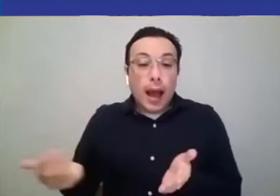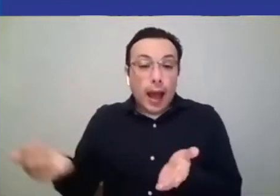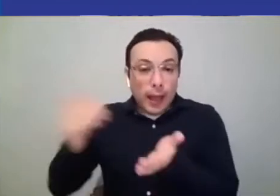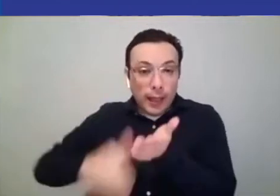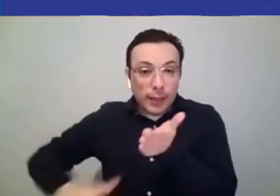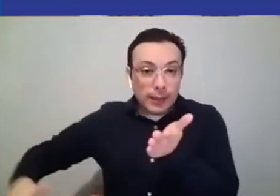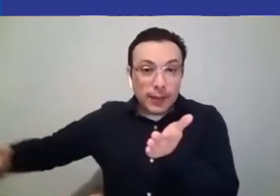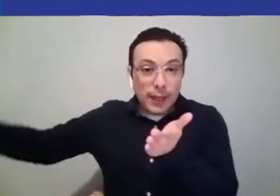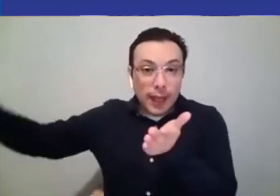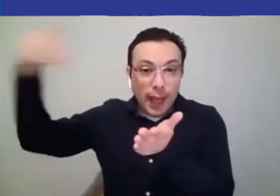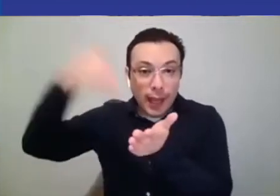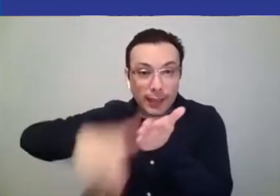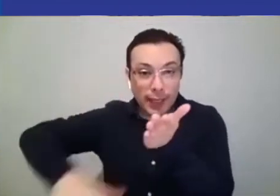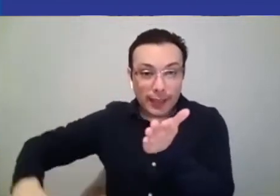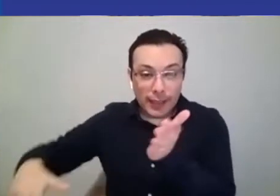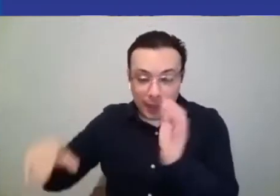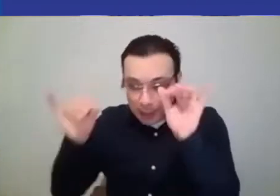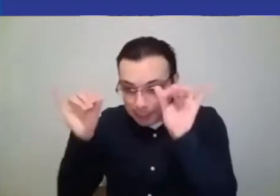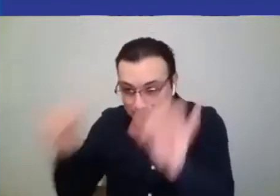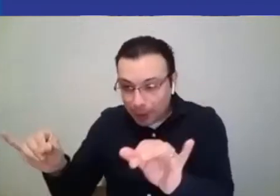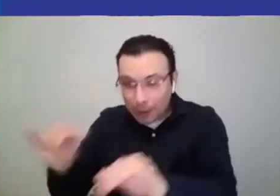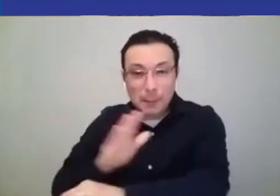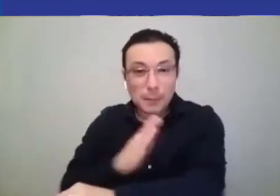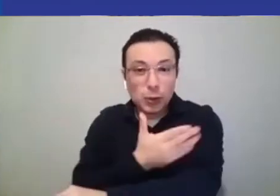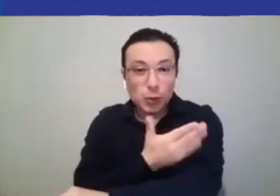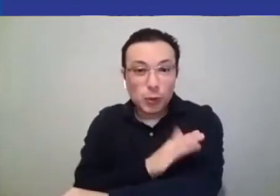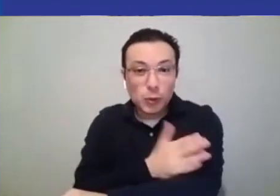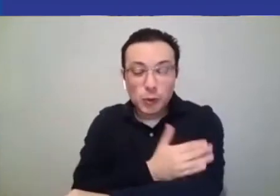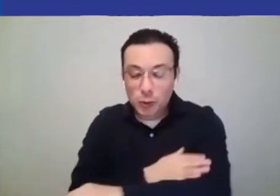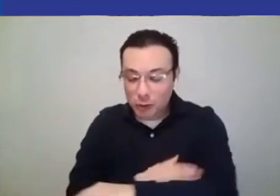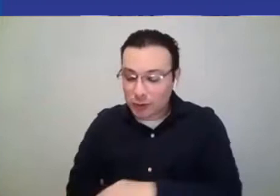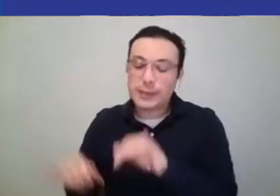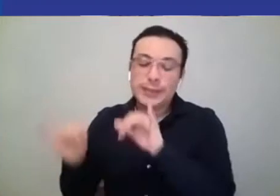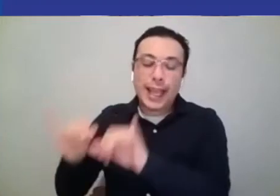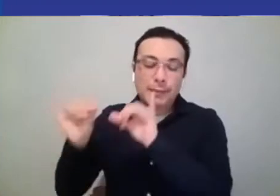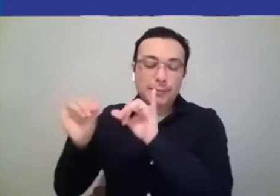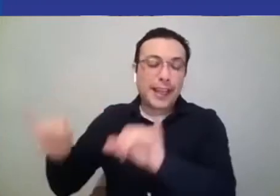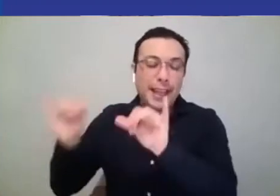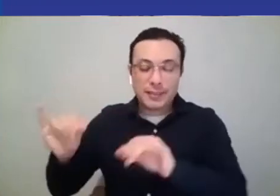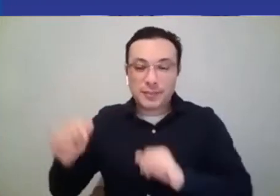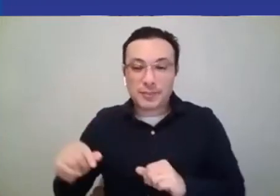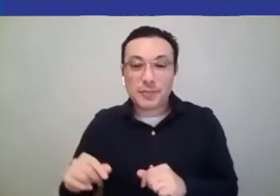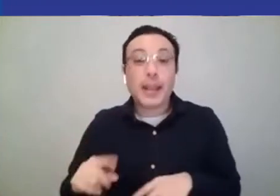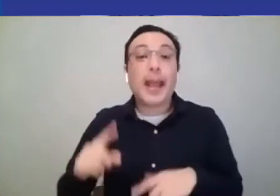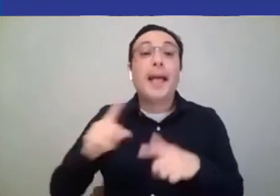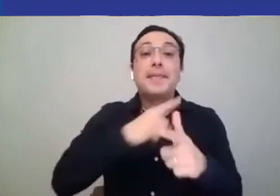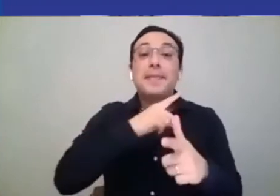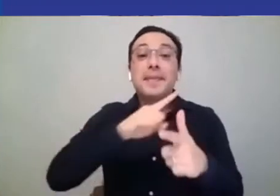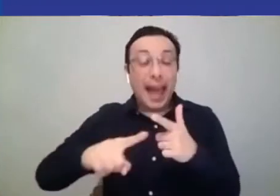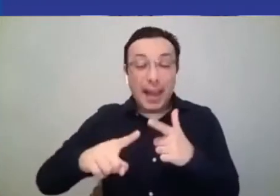thing over and over, until one day she